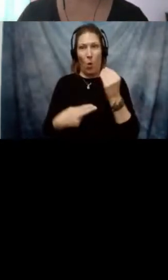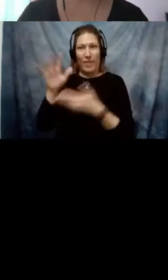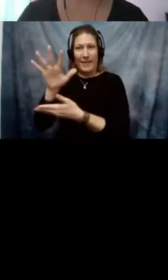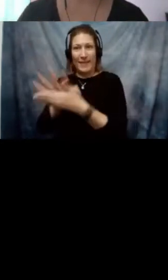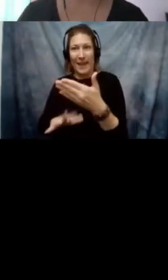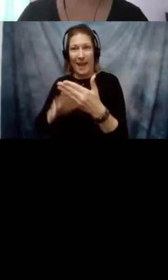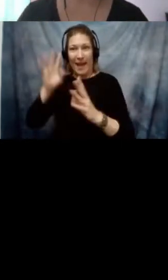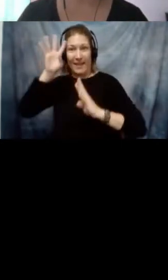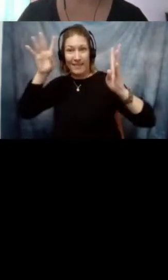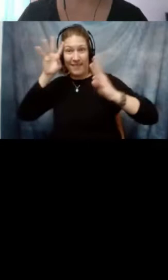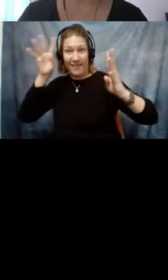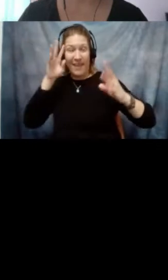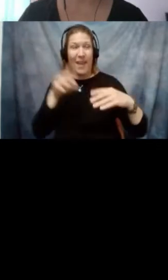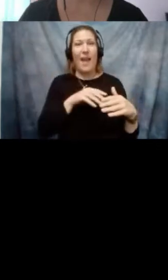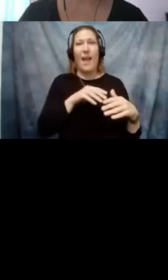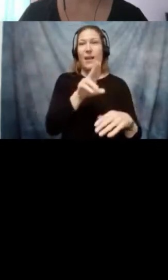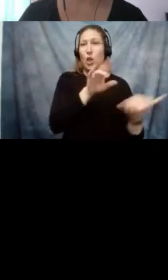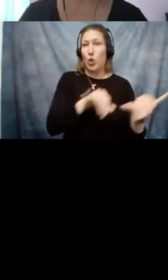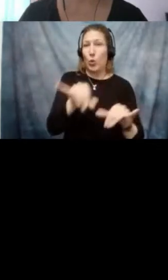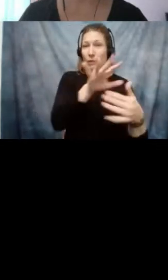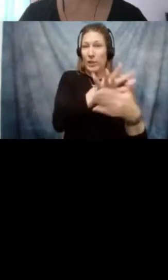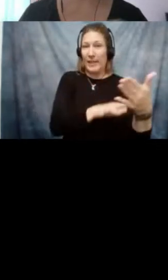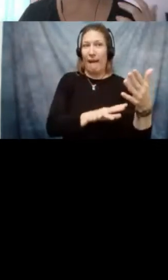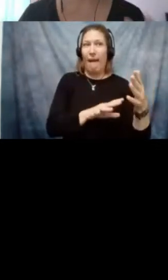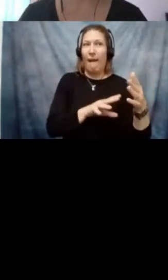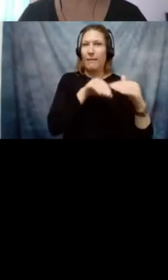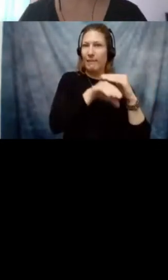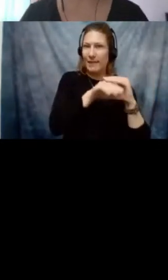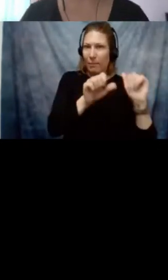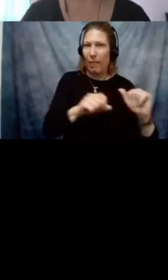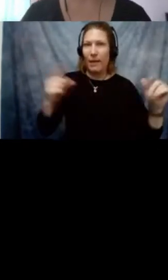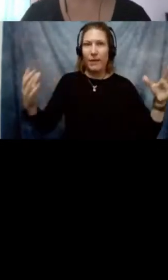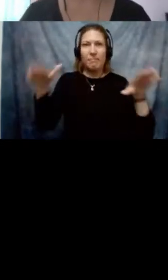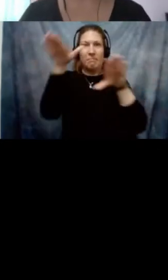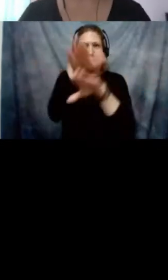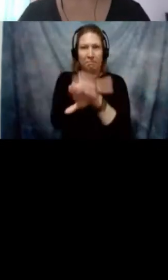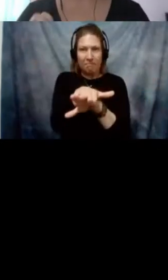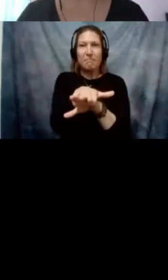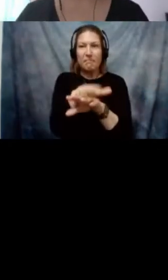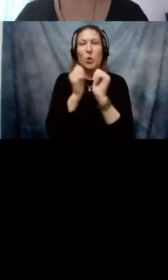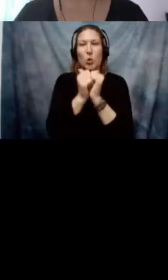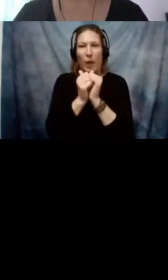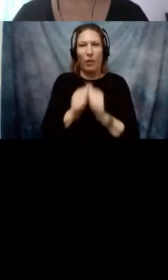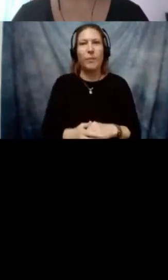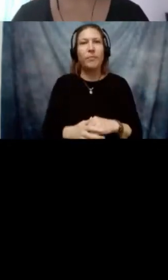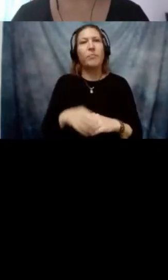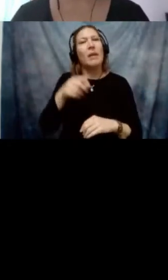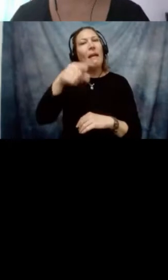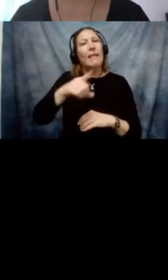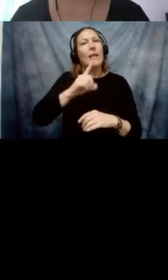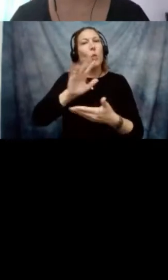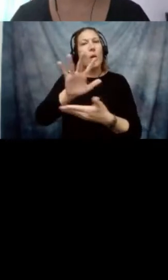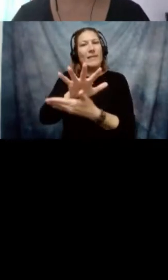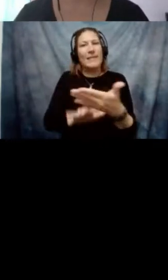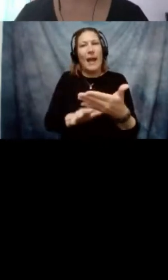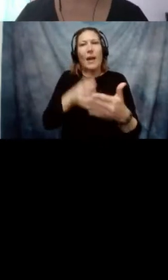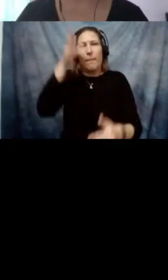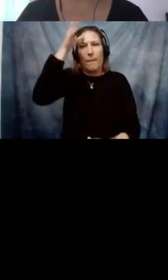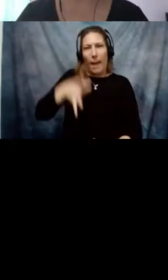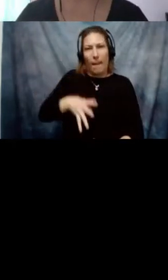OXO peeler, and it was actually designed by somebody who used design thinking principles to design a better vegetable peeler for his wife who